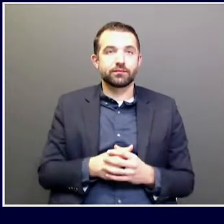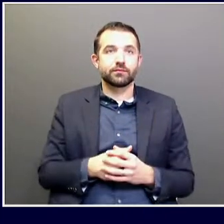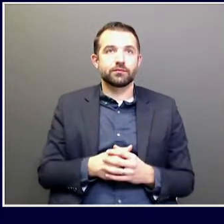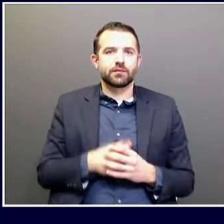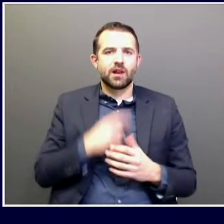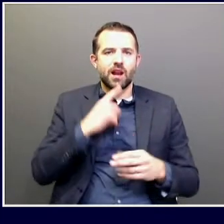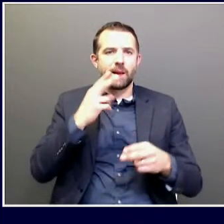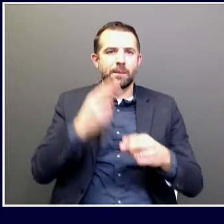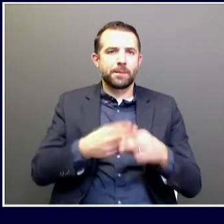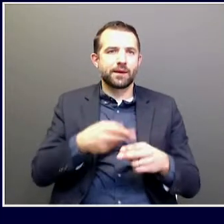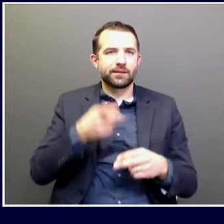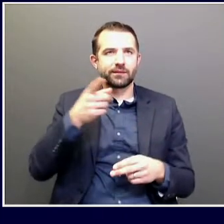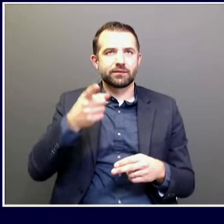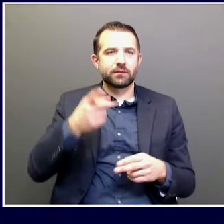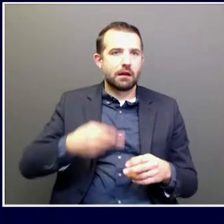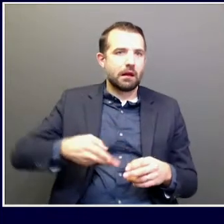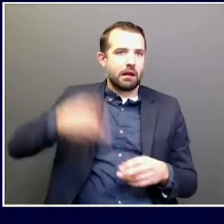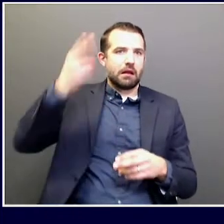of the